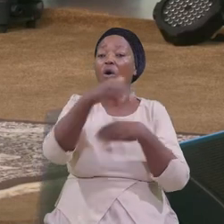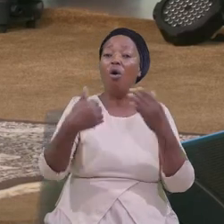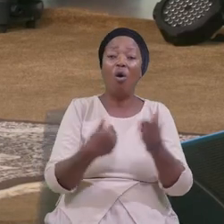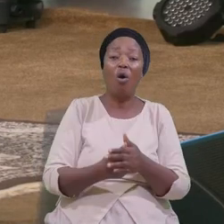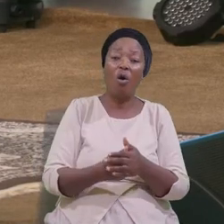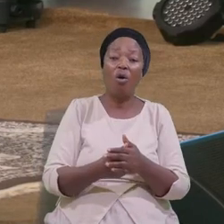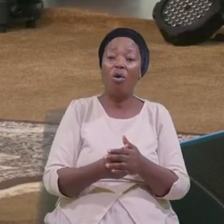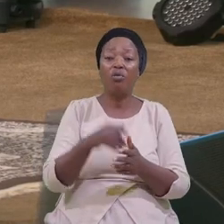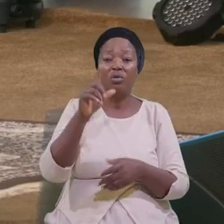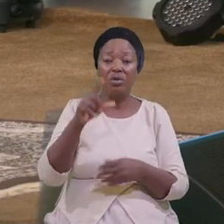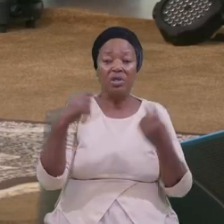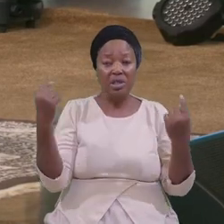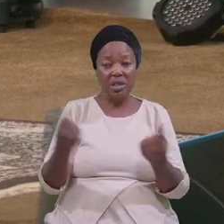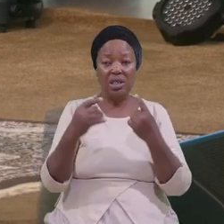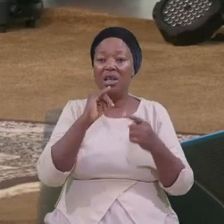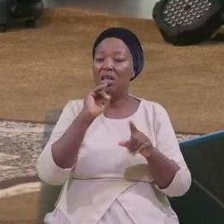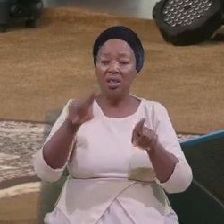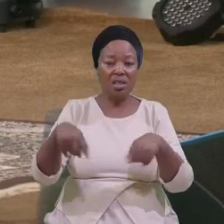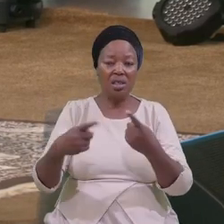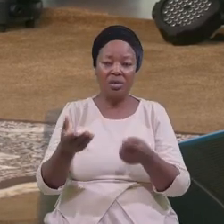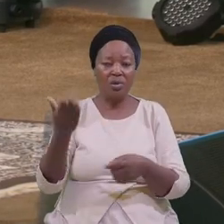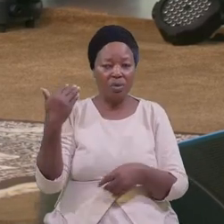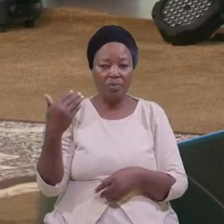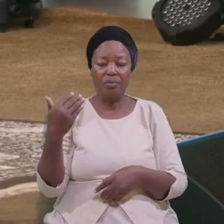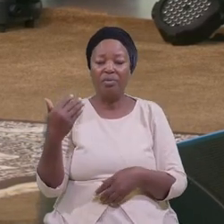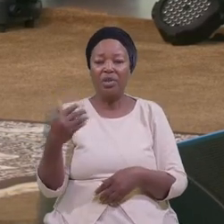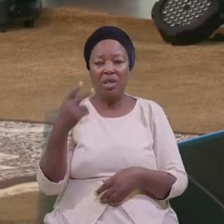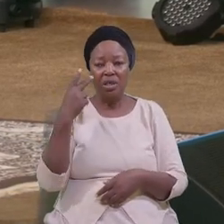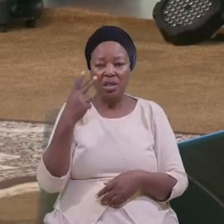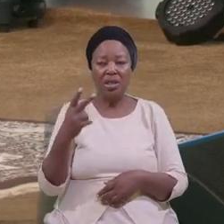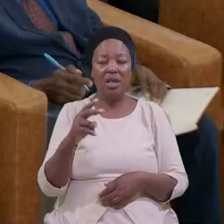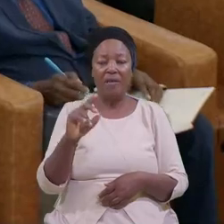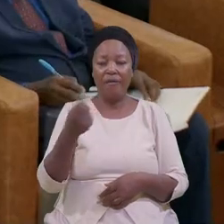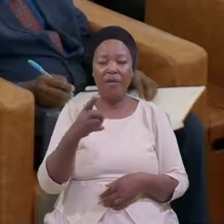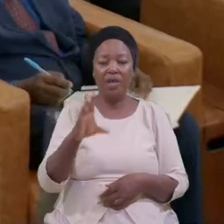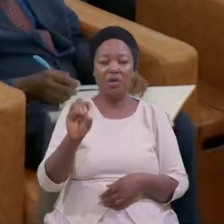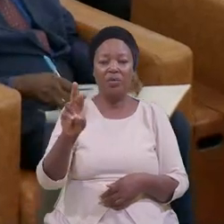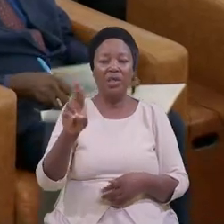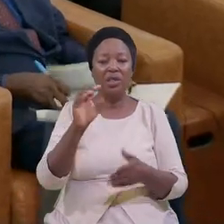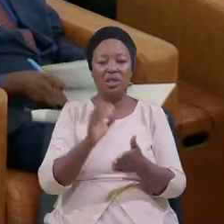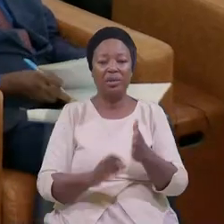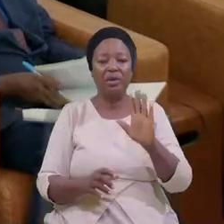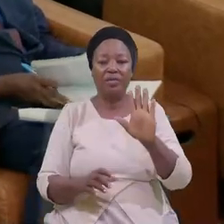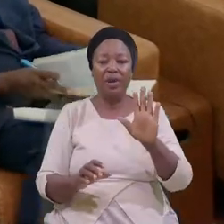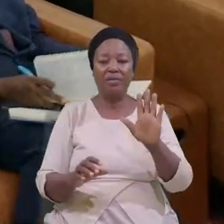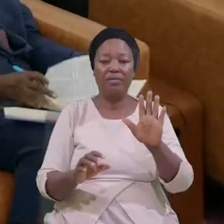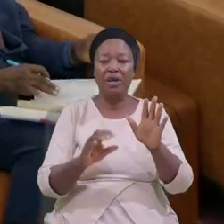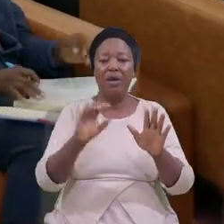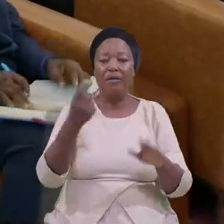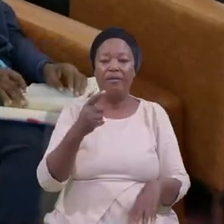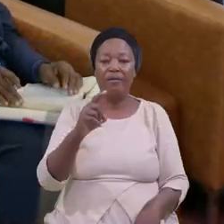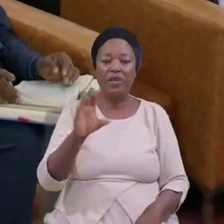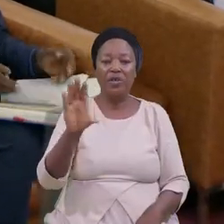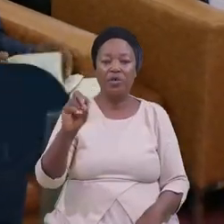leaven is gone. Look at 1 Corinthians chapter 5, and we're reading